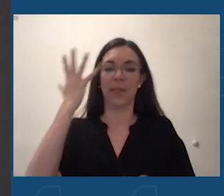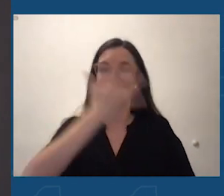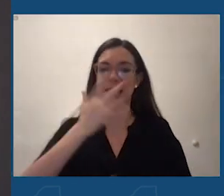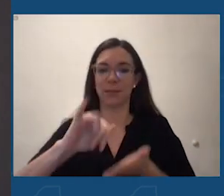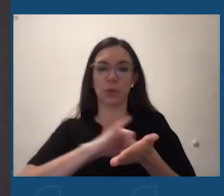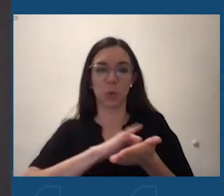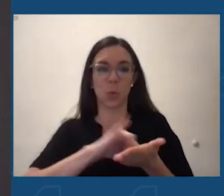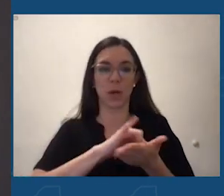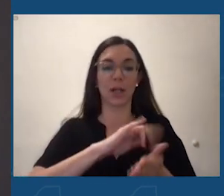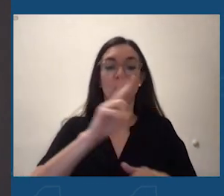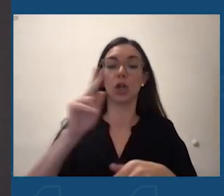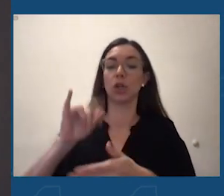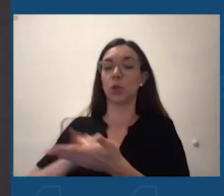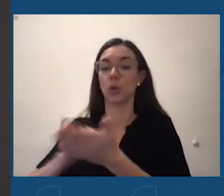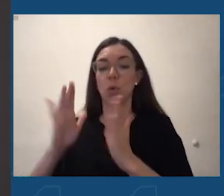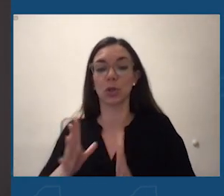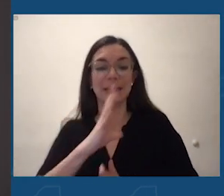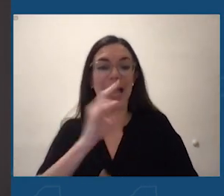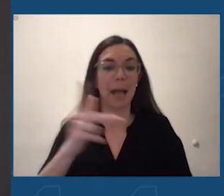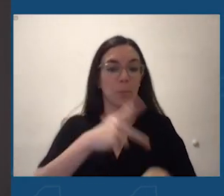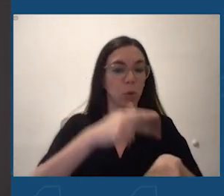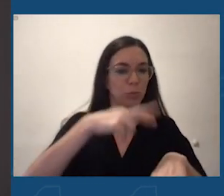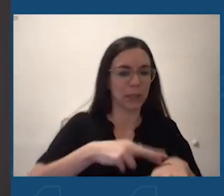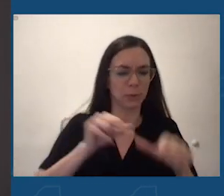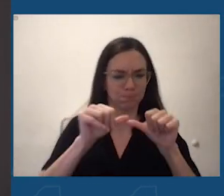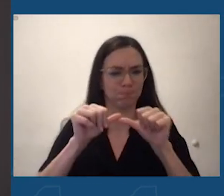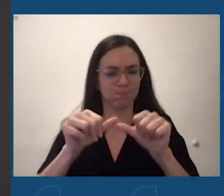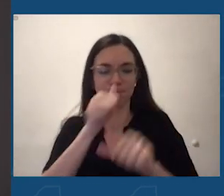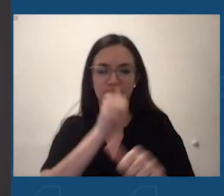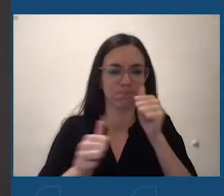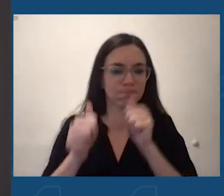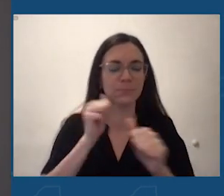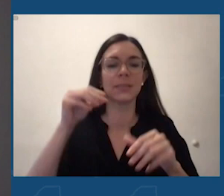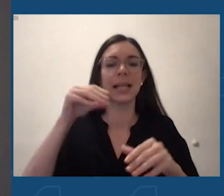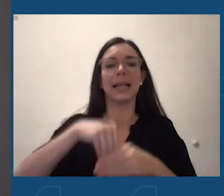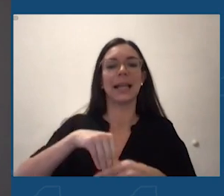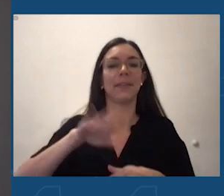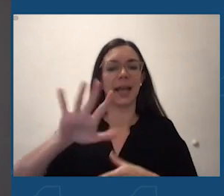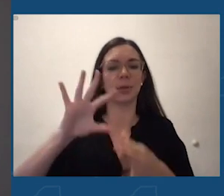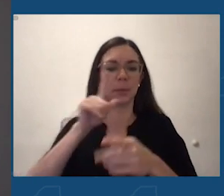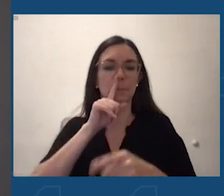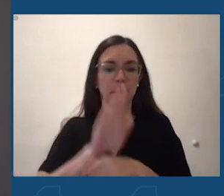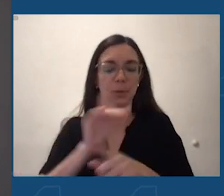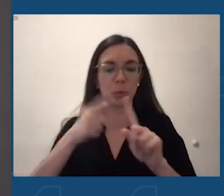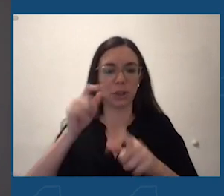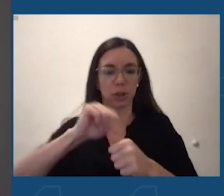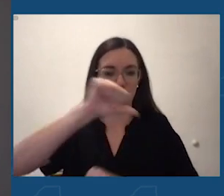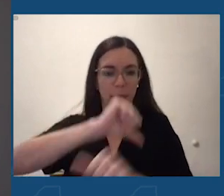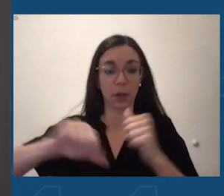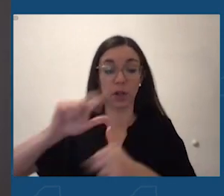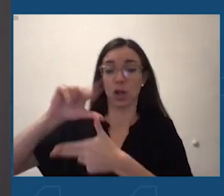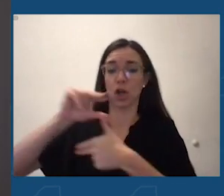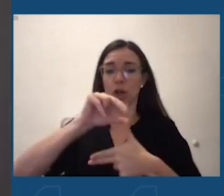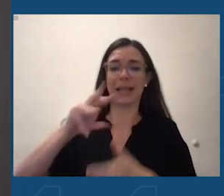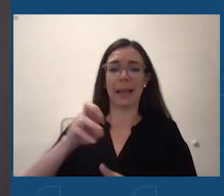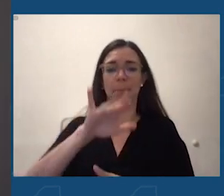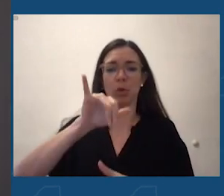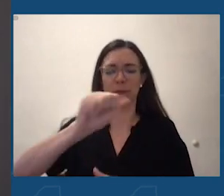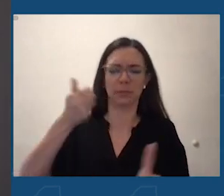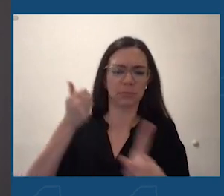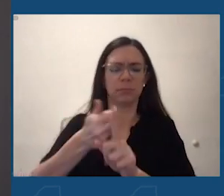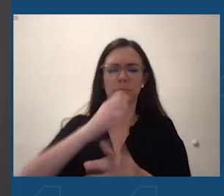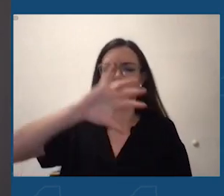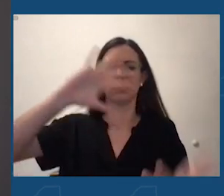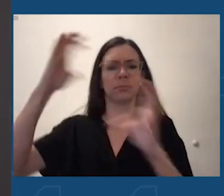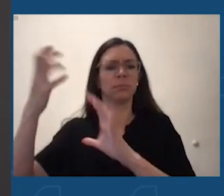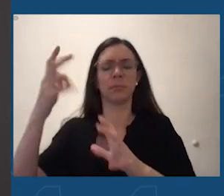and Puerto Ricans have proven to be resilient and steadfast in their commitment to each other. When Hurricane Maria devastated the island, New Yorkers were there for